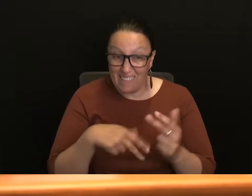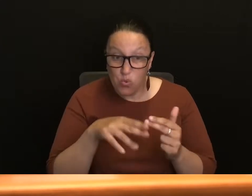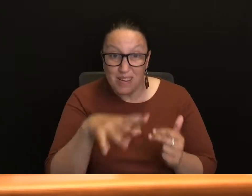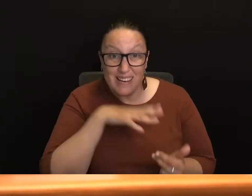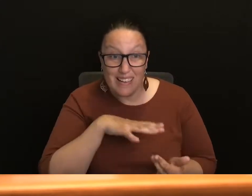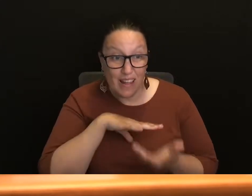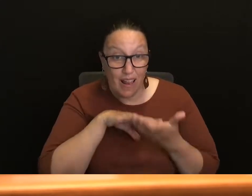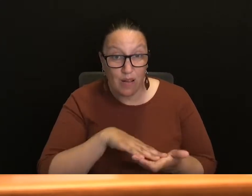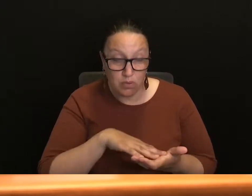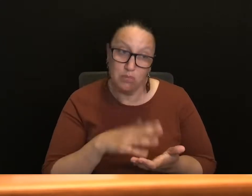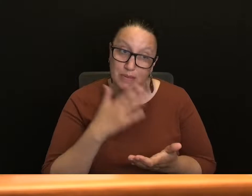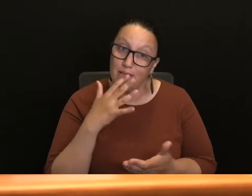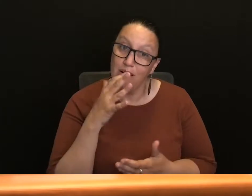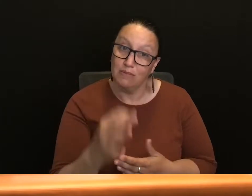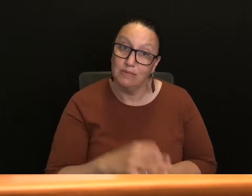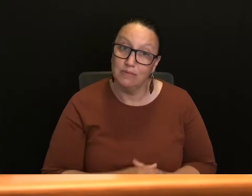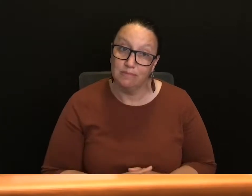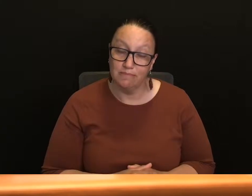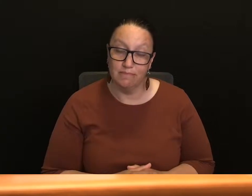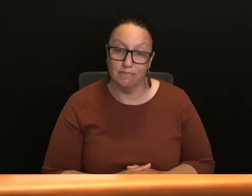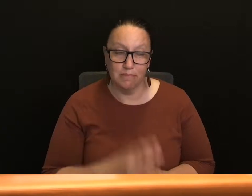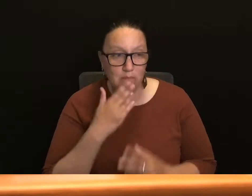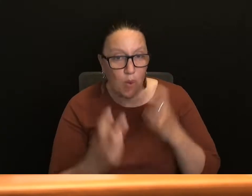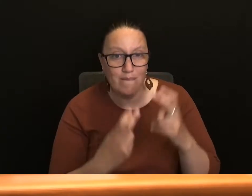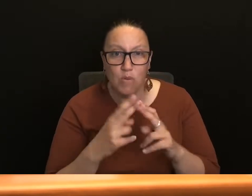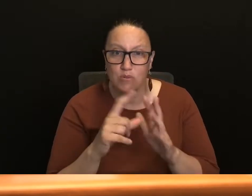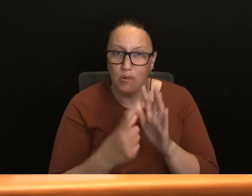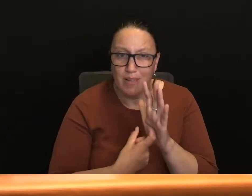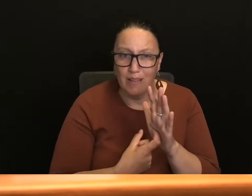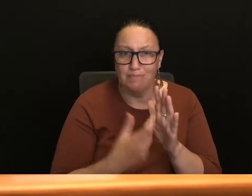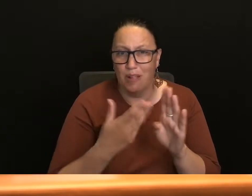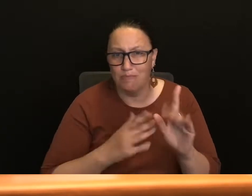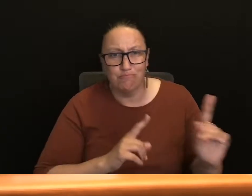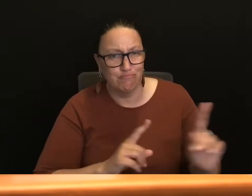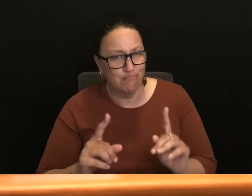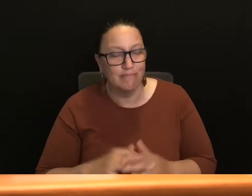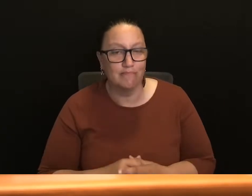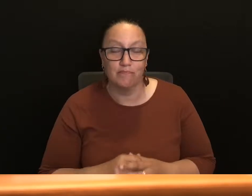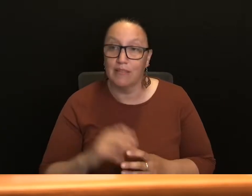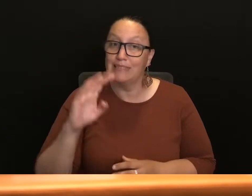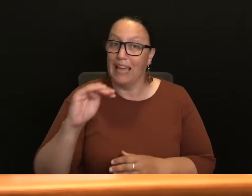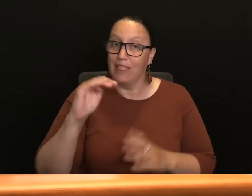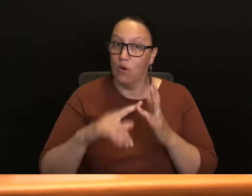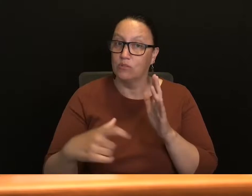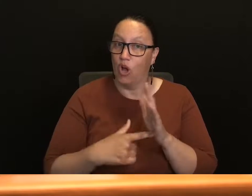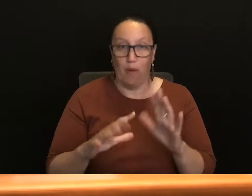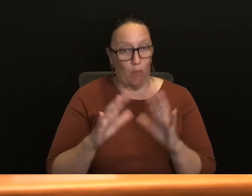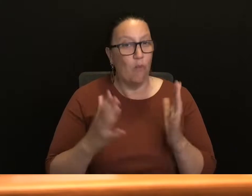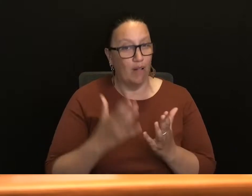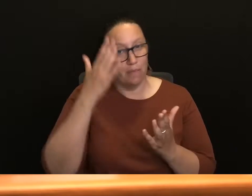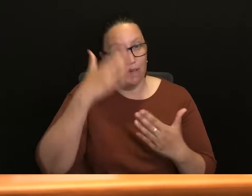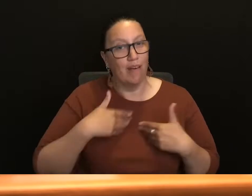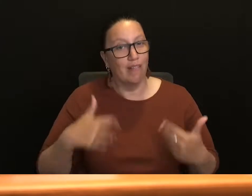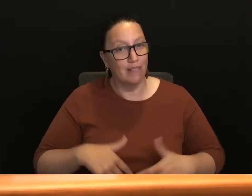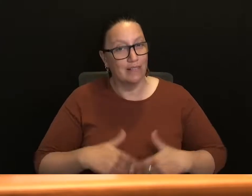if you need it. This also coincides with World Mental Health Day on the 10th of October. In Australia,